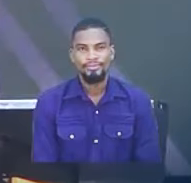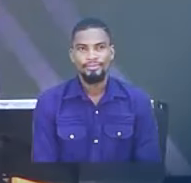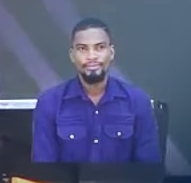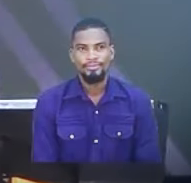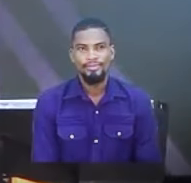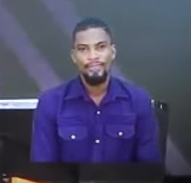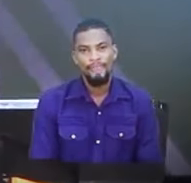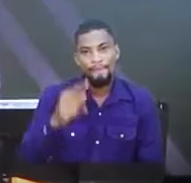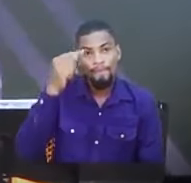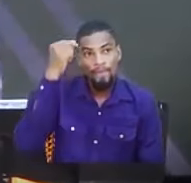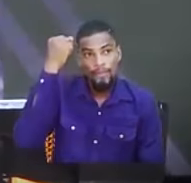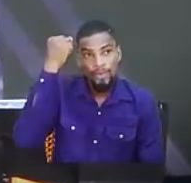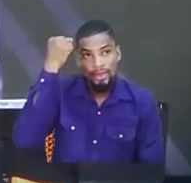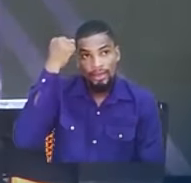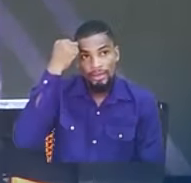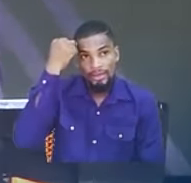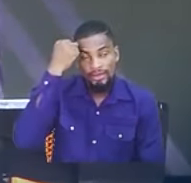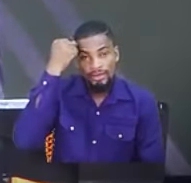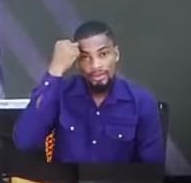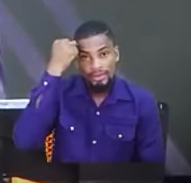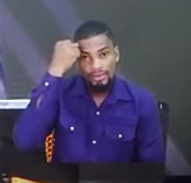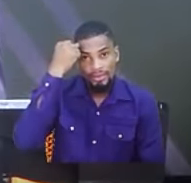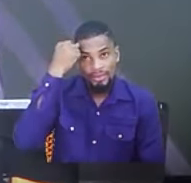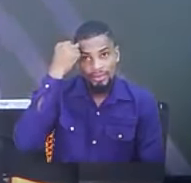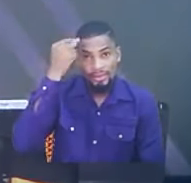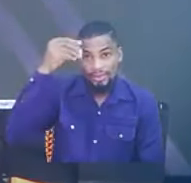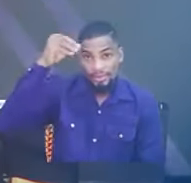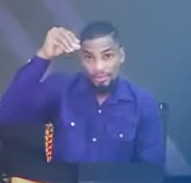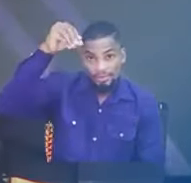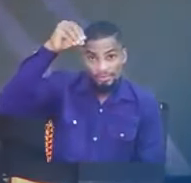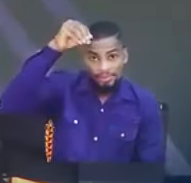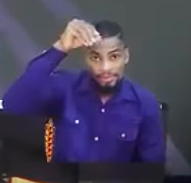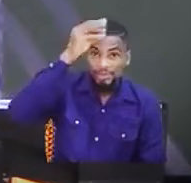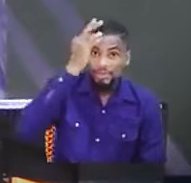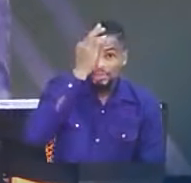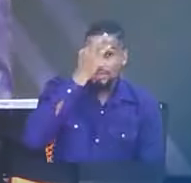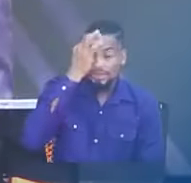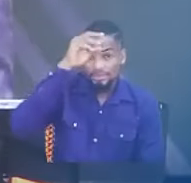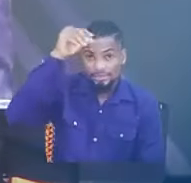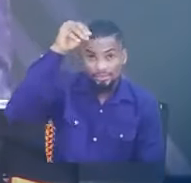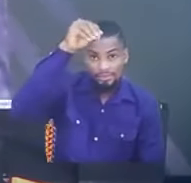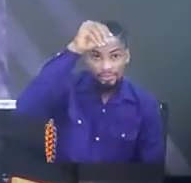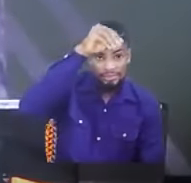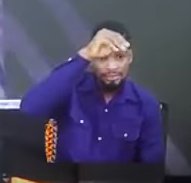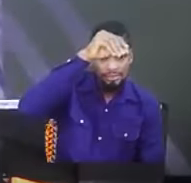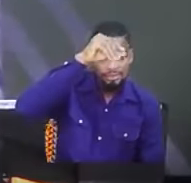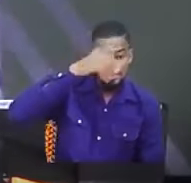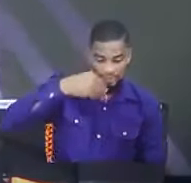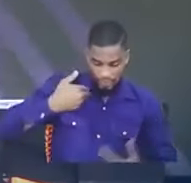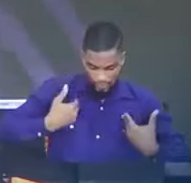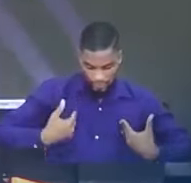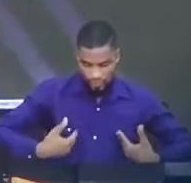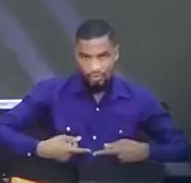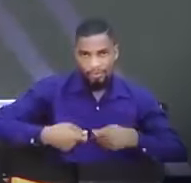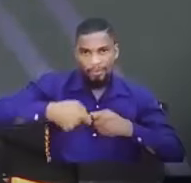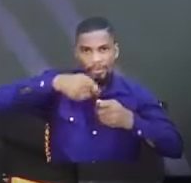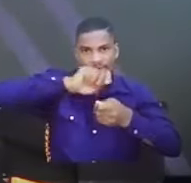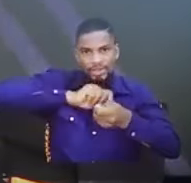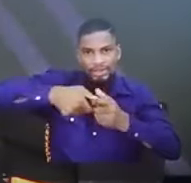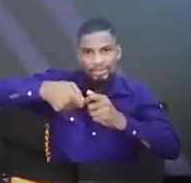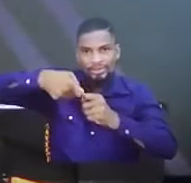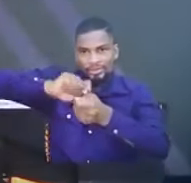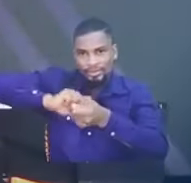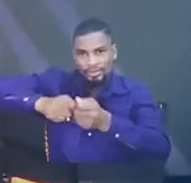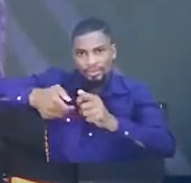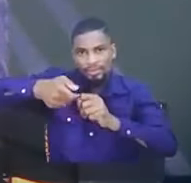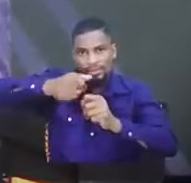Tamar put ashes on her head and tore the ornament robe she was wearing. She put